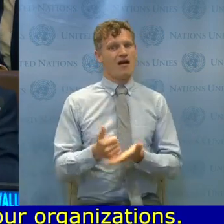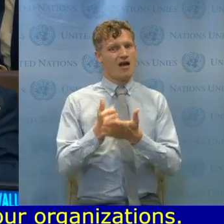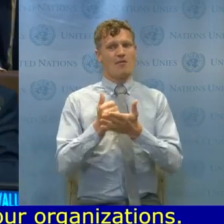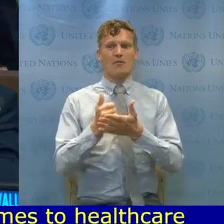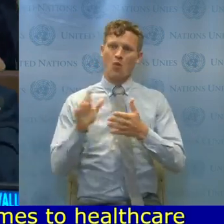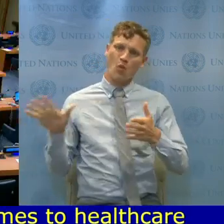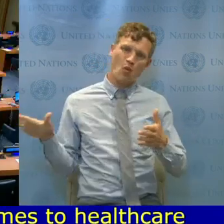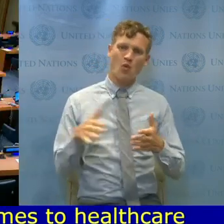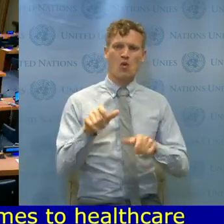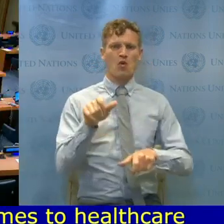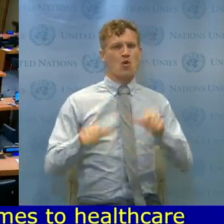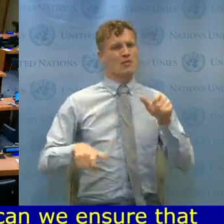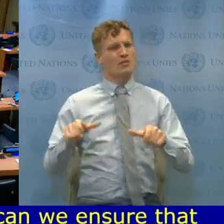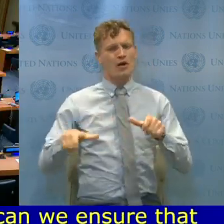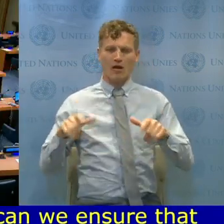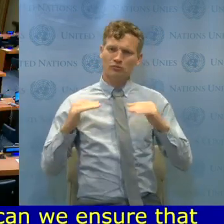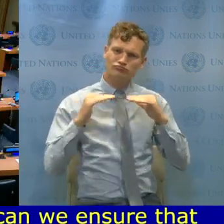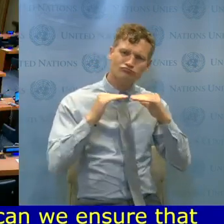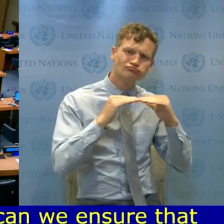time.